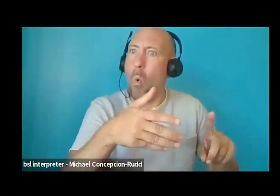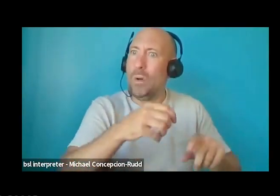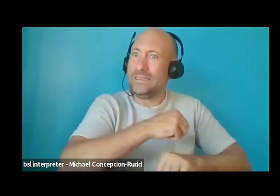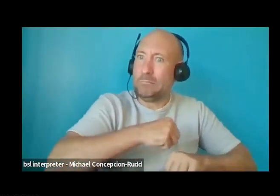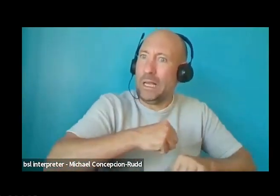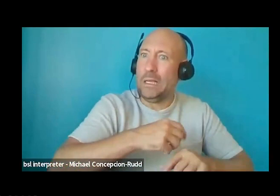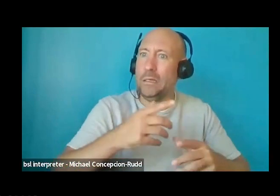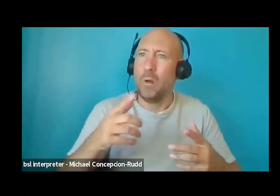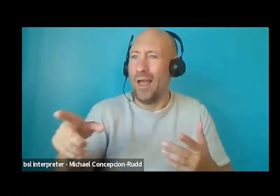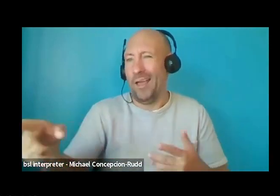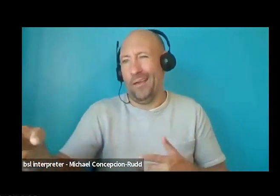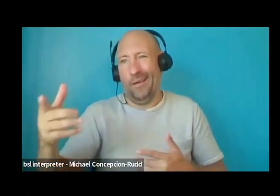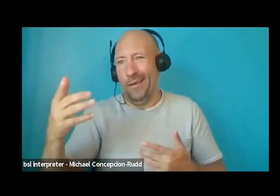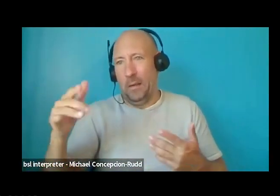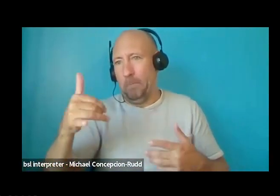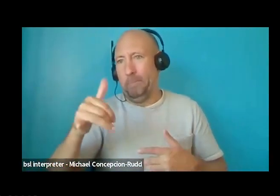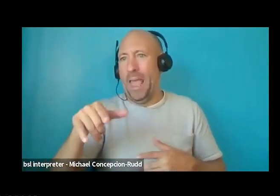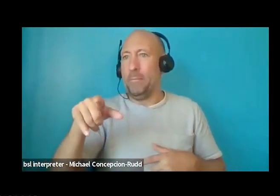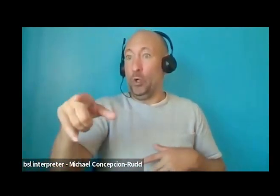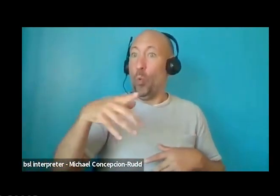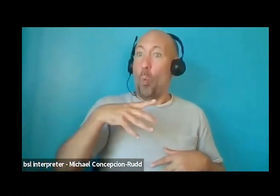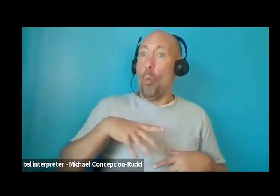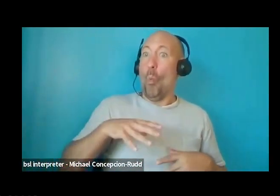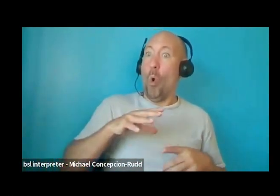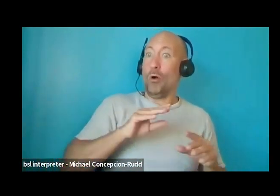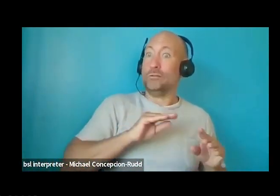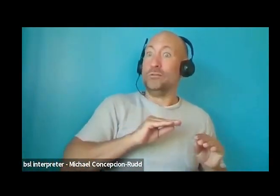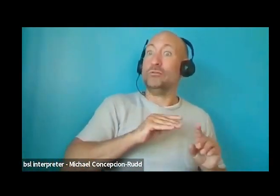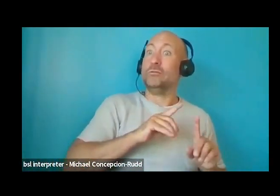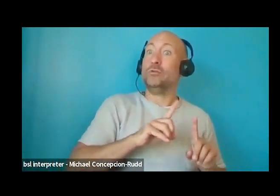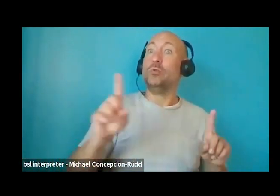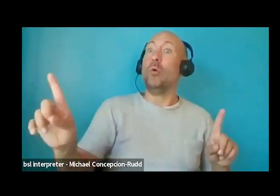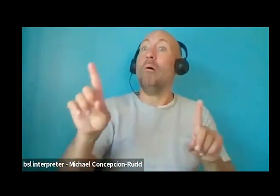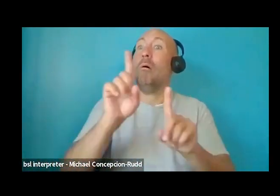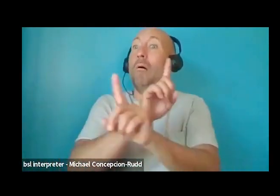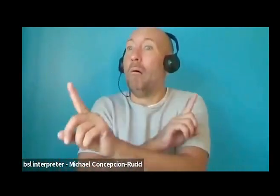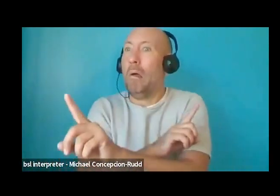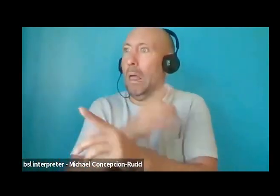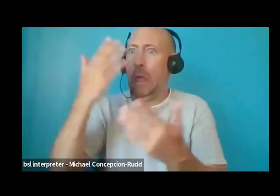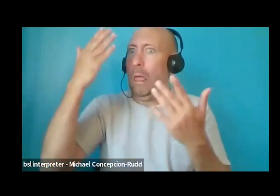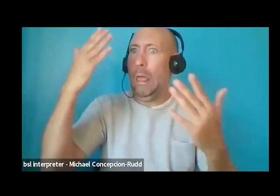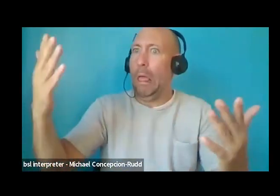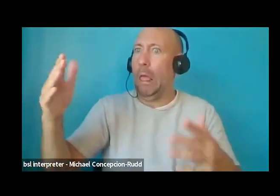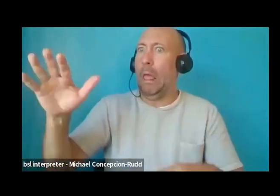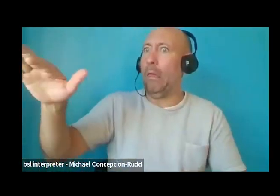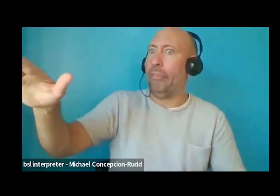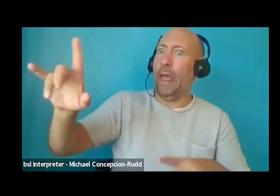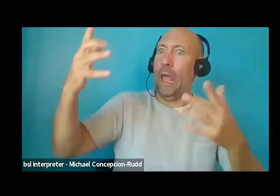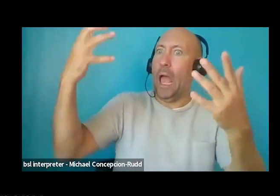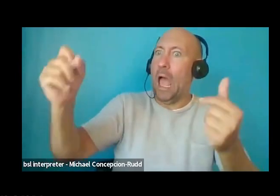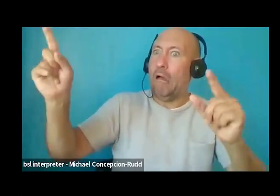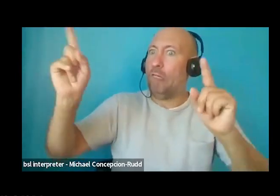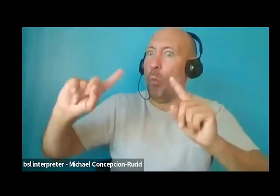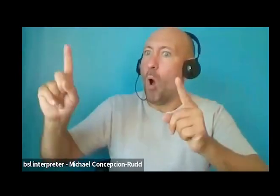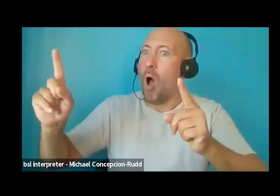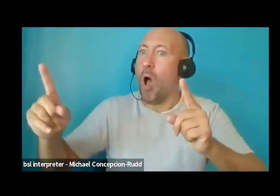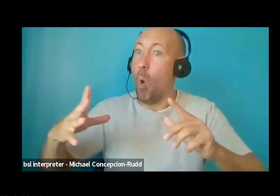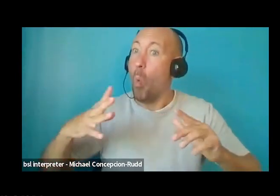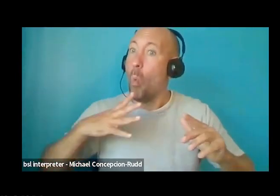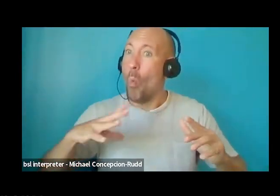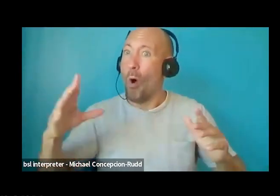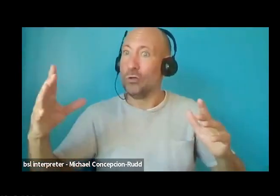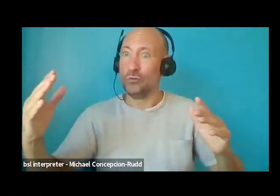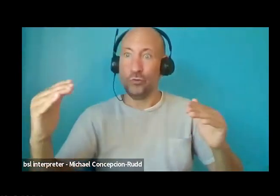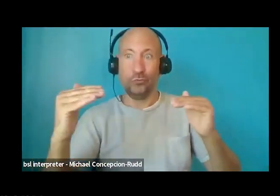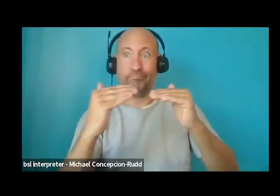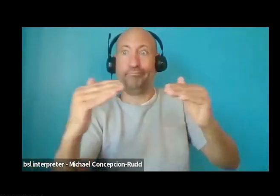everybody in our respective countries. So if you do need support with matchmaking,